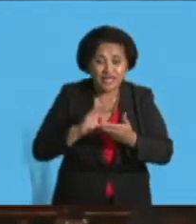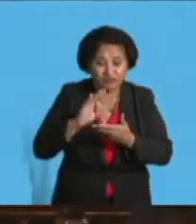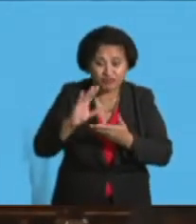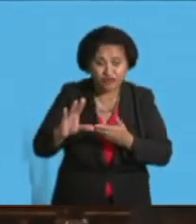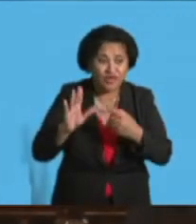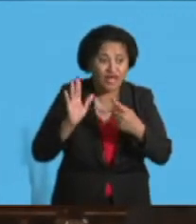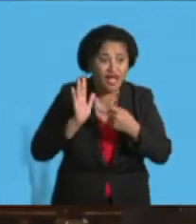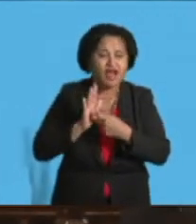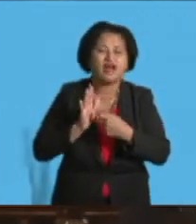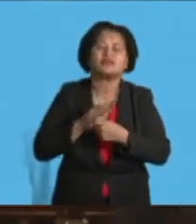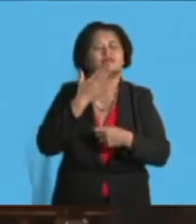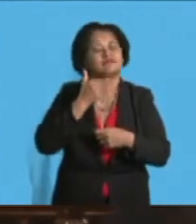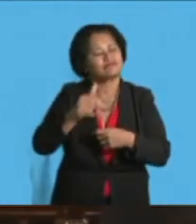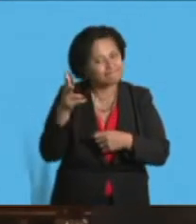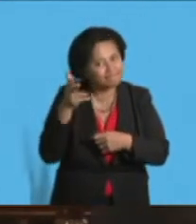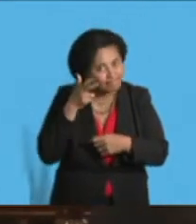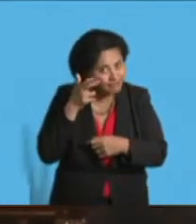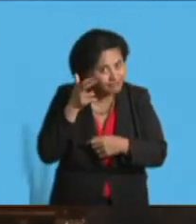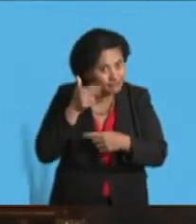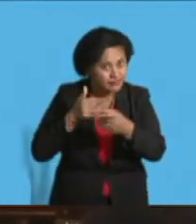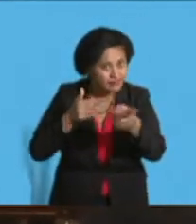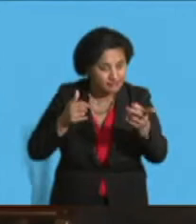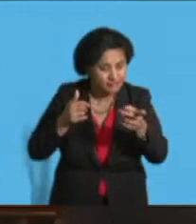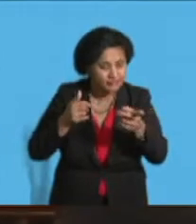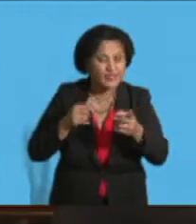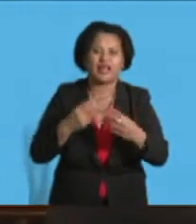come on, listen, please, listen.